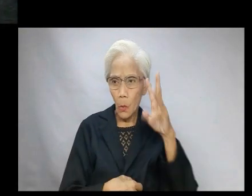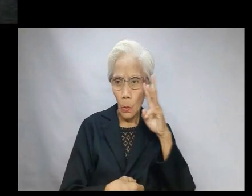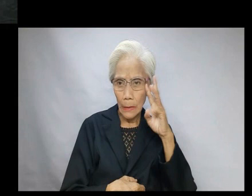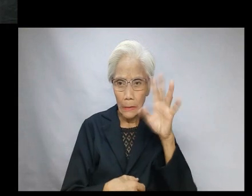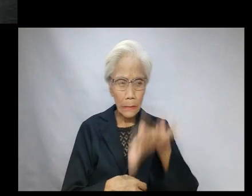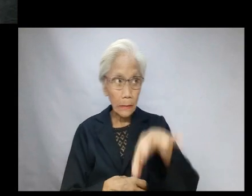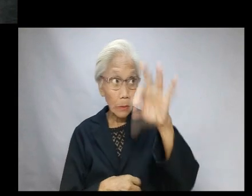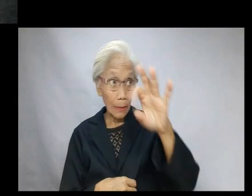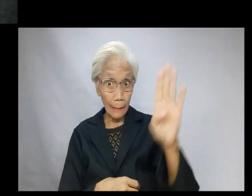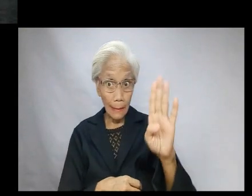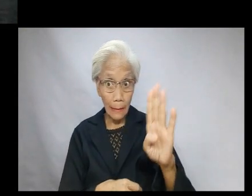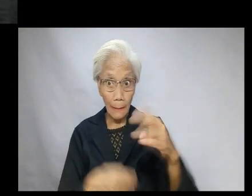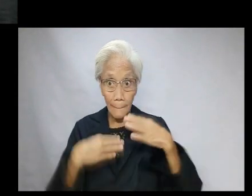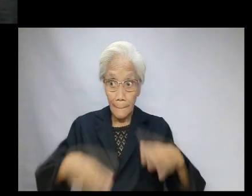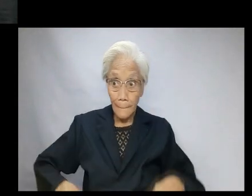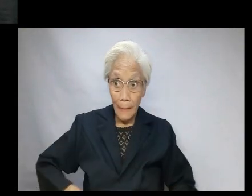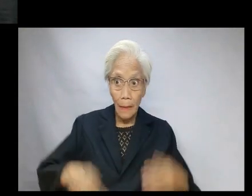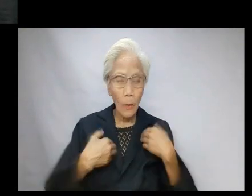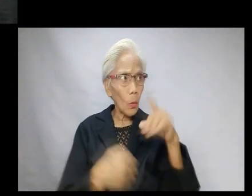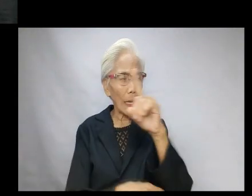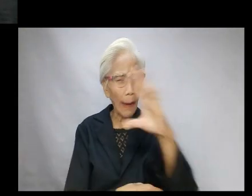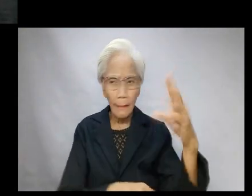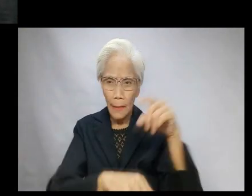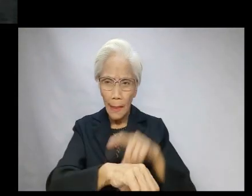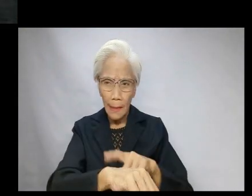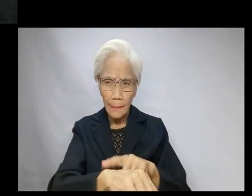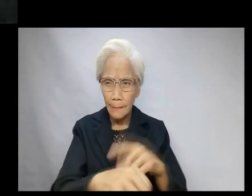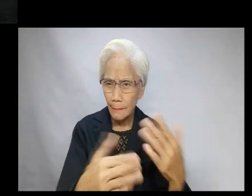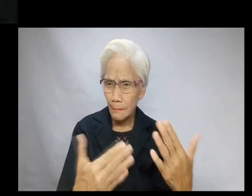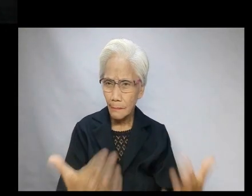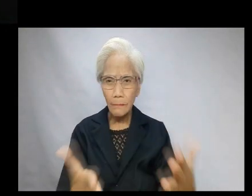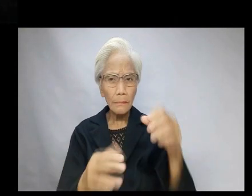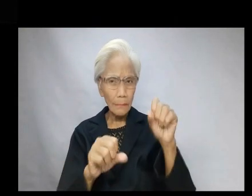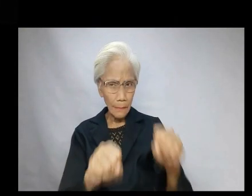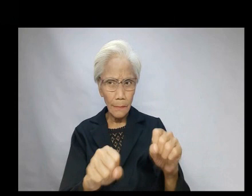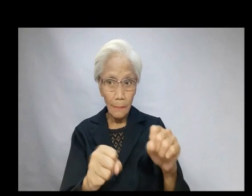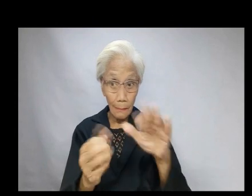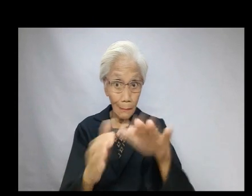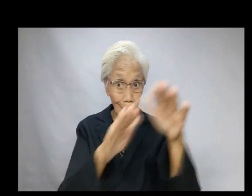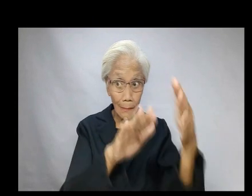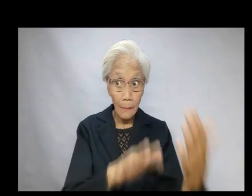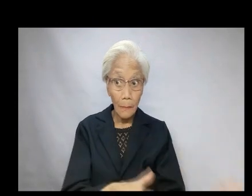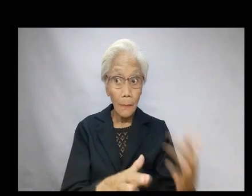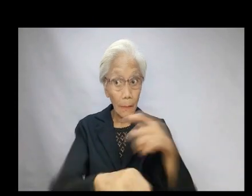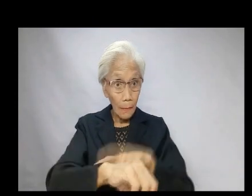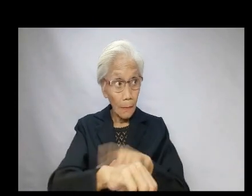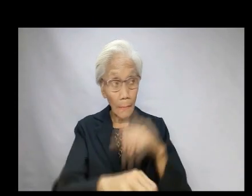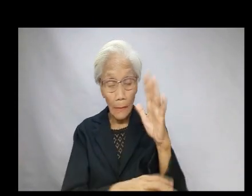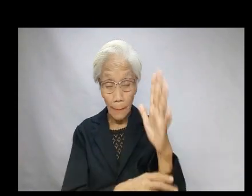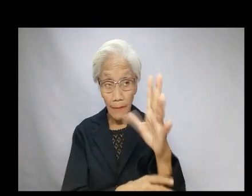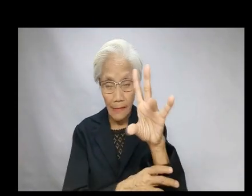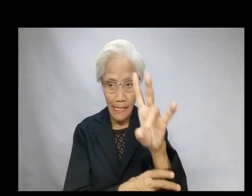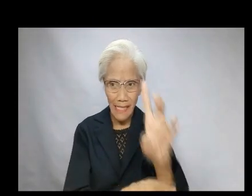that Beethoven's body had 100 times the normal amount of lead. He concluded that Beethoven's untimely